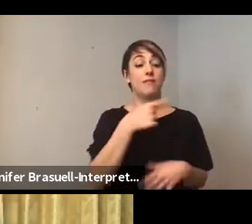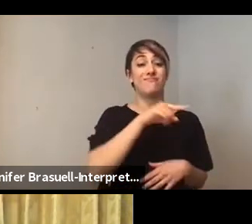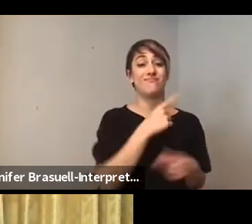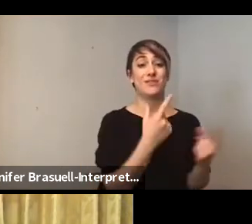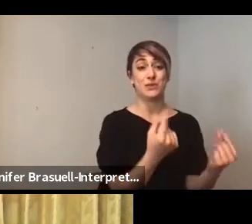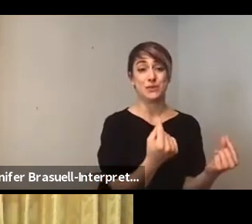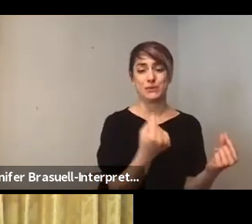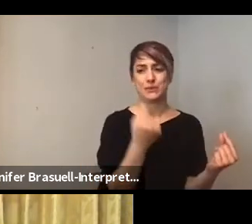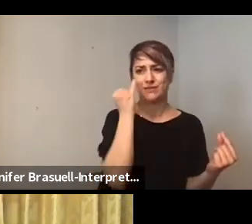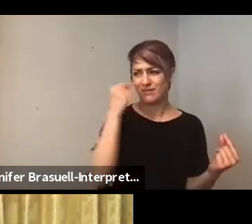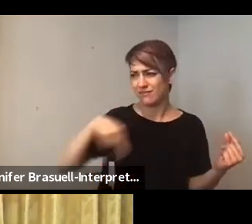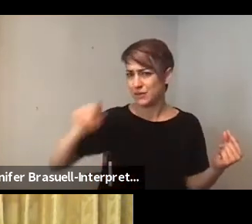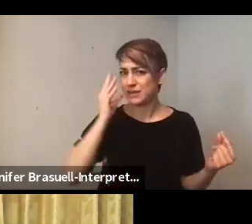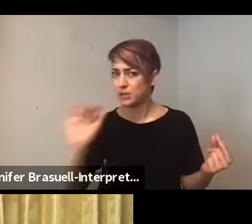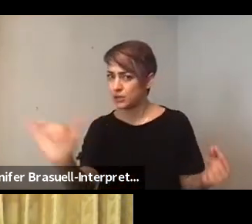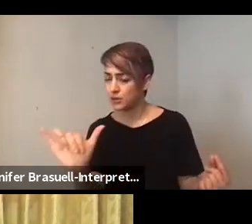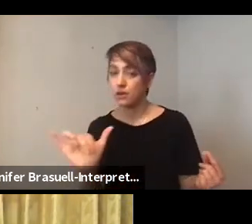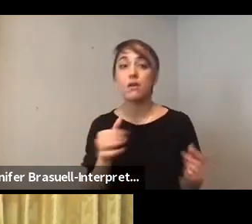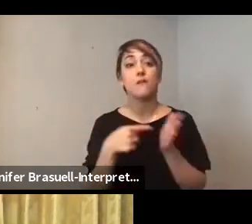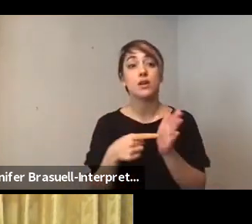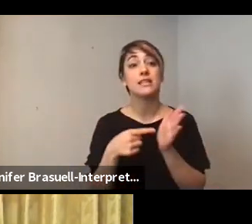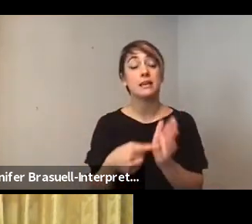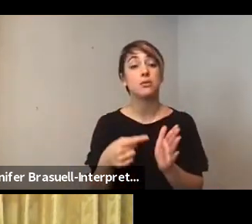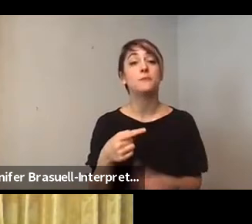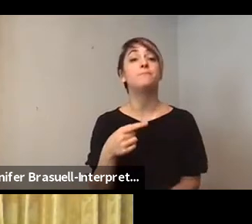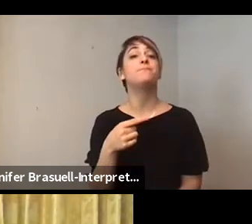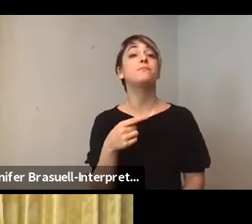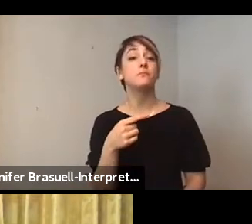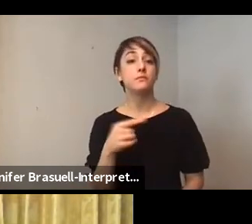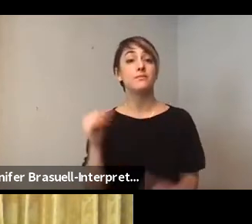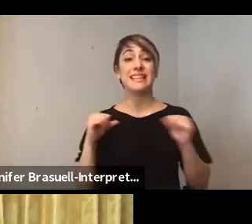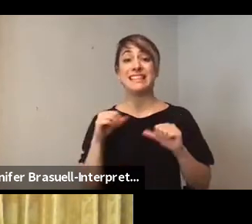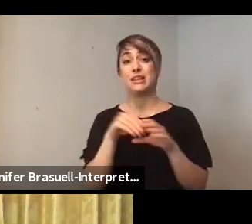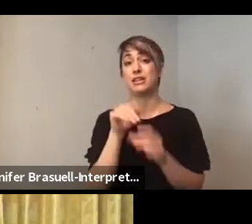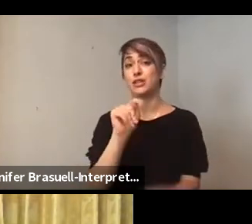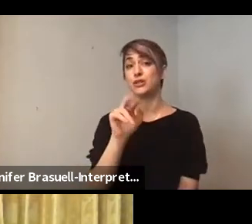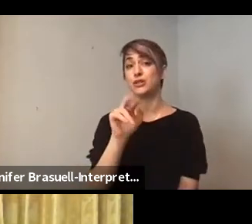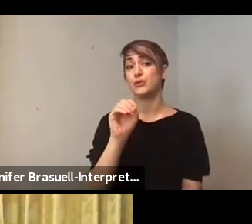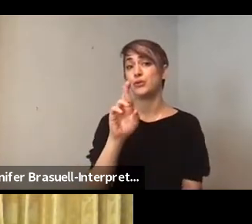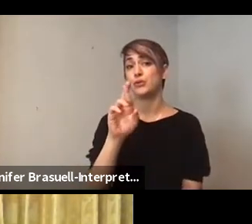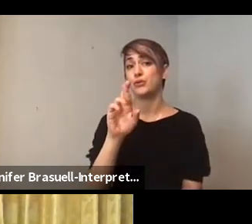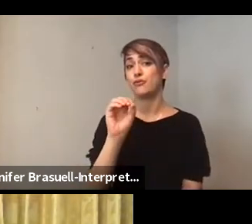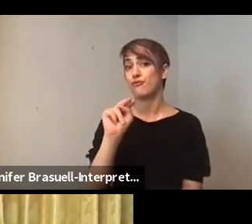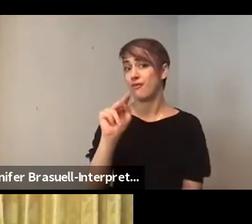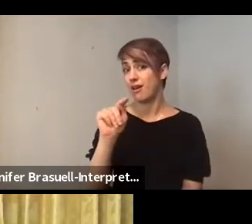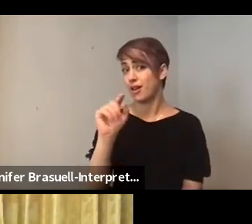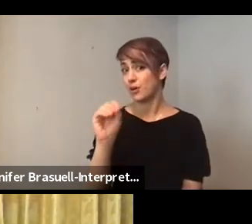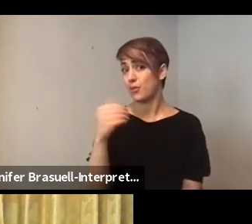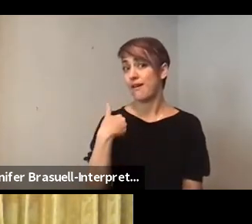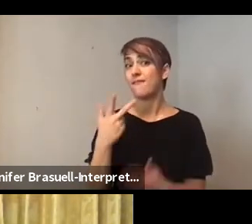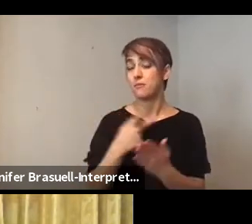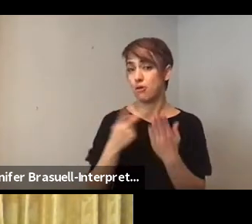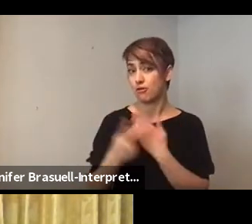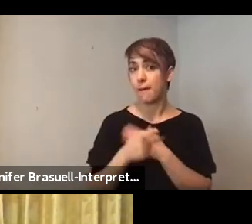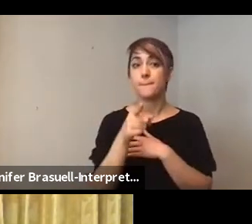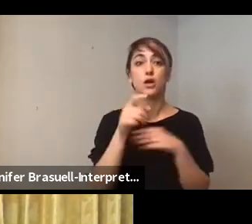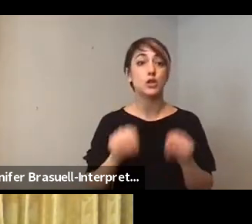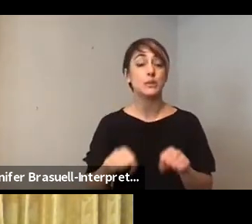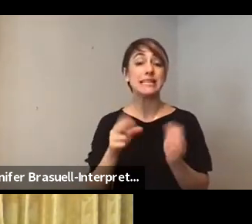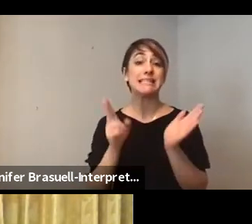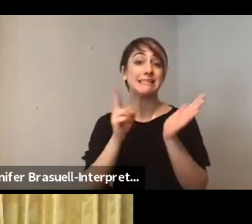in Toronto is doing something called Mundane Mysteries, where you can sign up and they give you a call on your